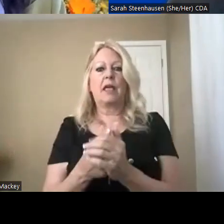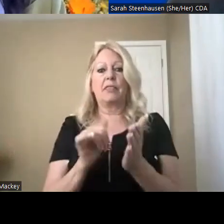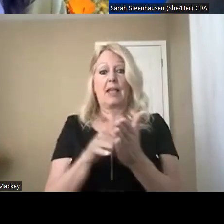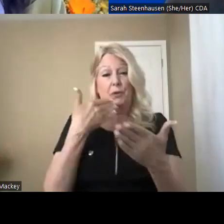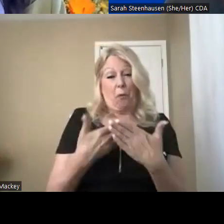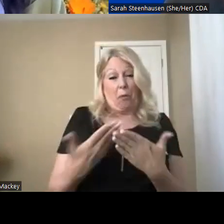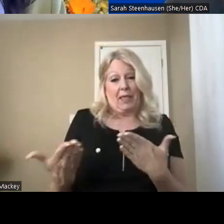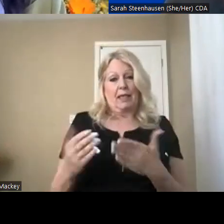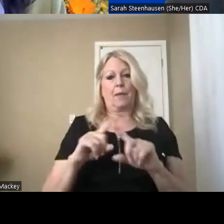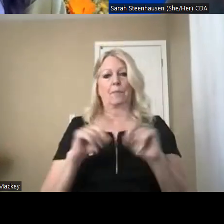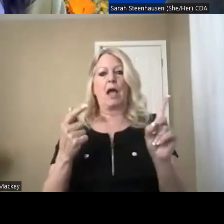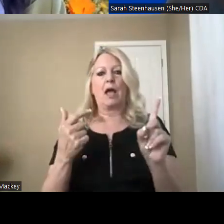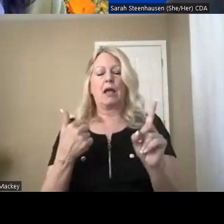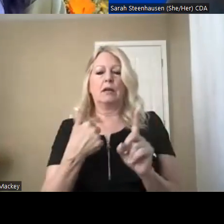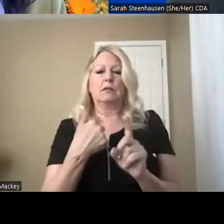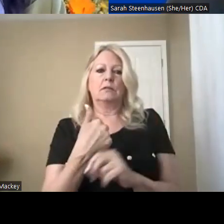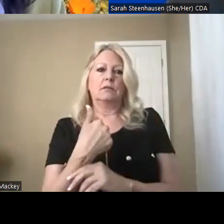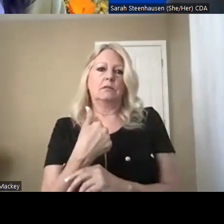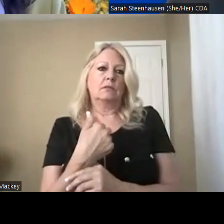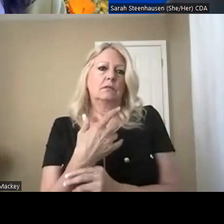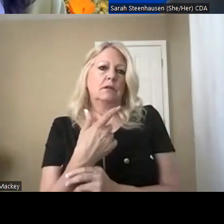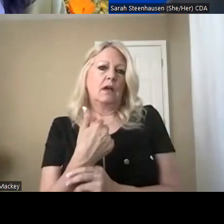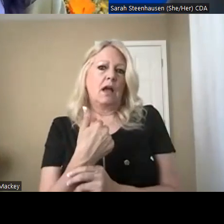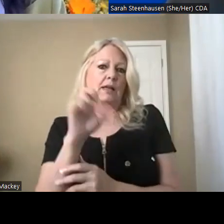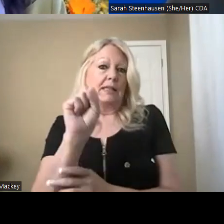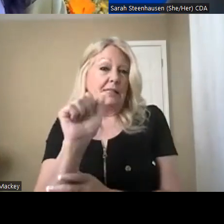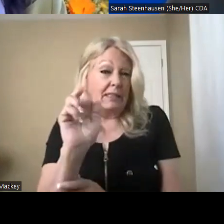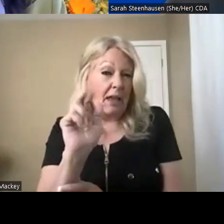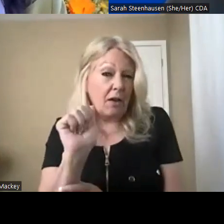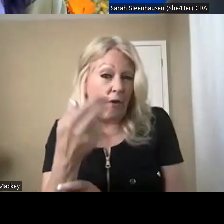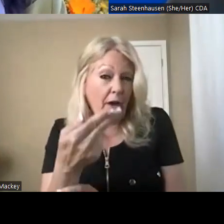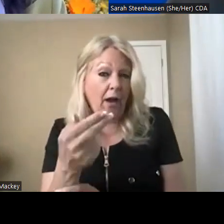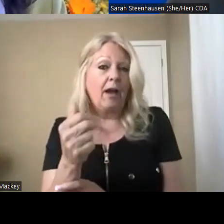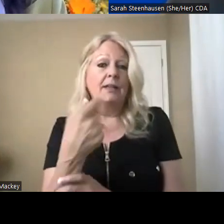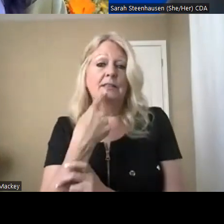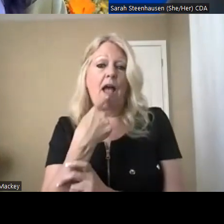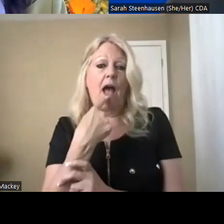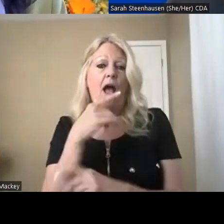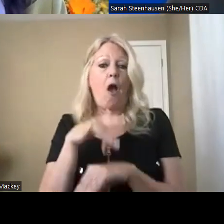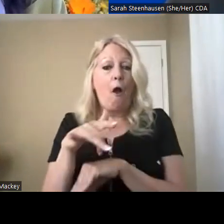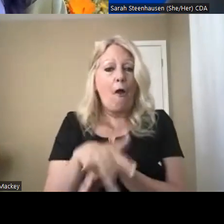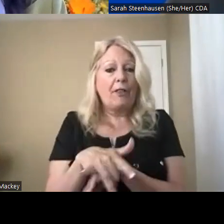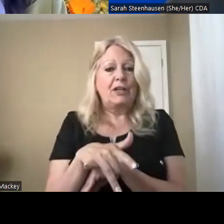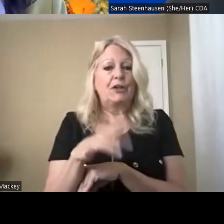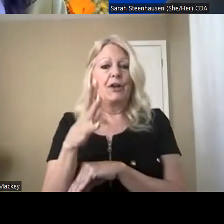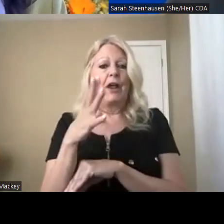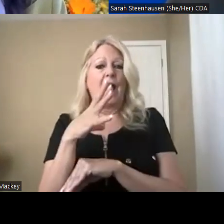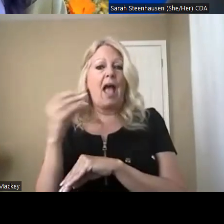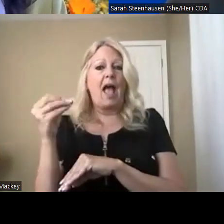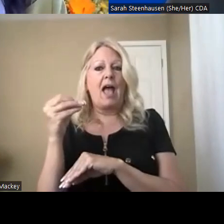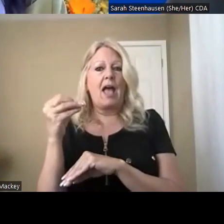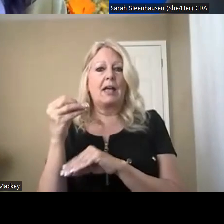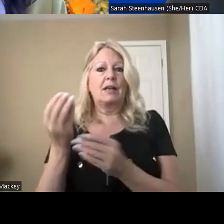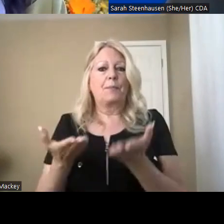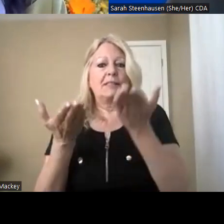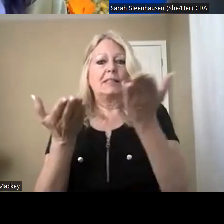by, you know, Sarah earlier in her presentation about the roadmap and future directions for LTSS